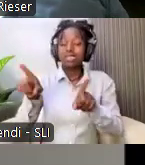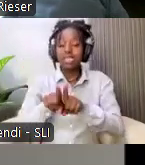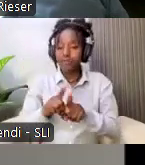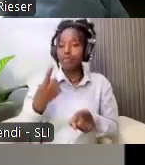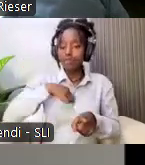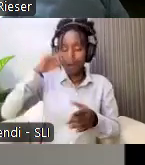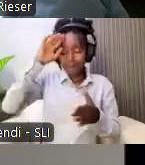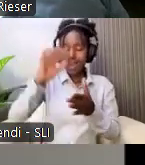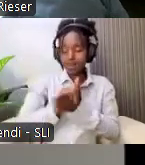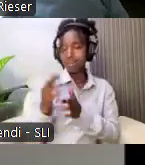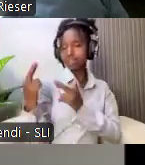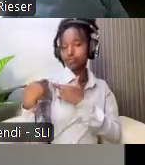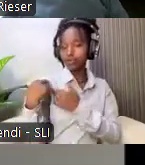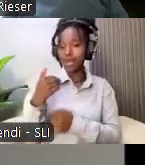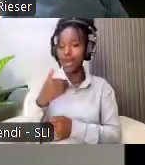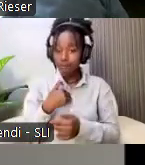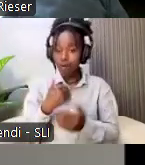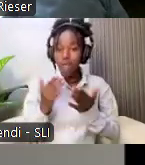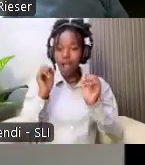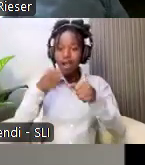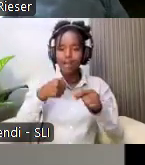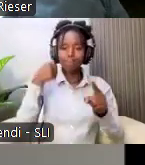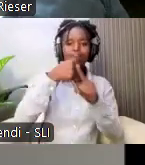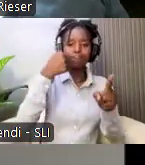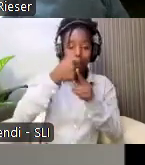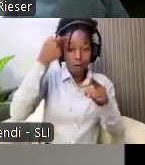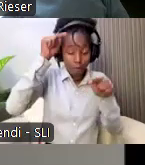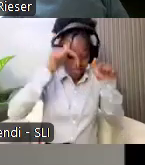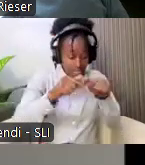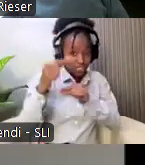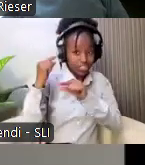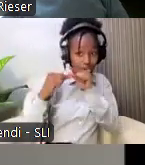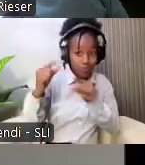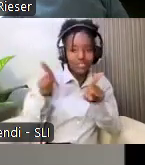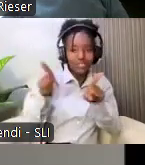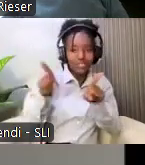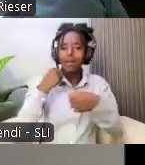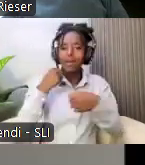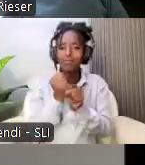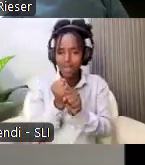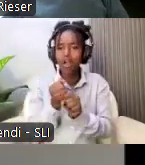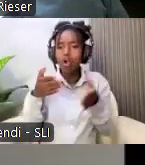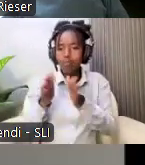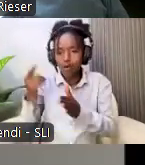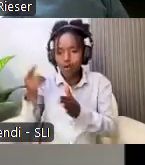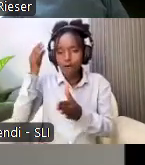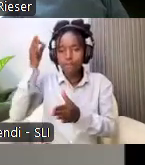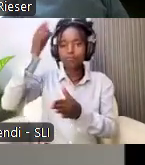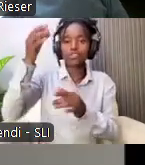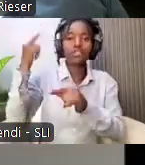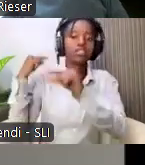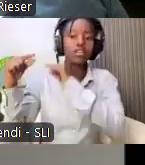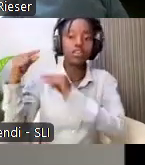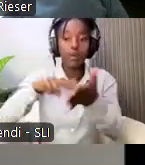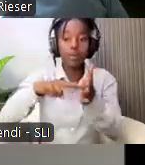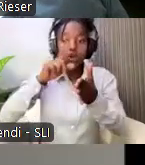to advocate for the current generations, but to pave the way for future ones. This means